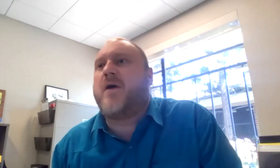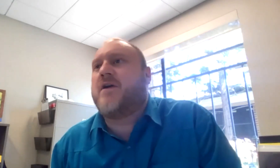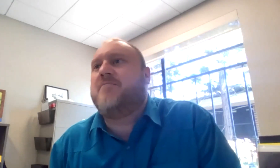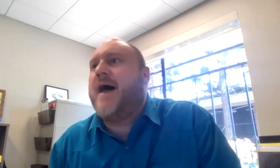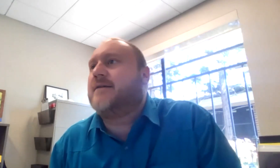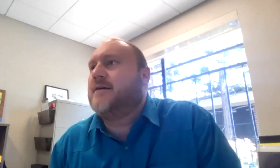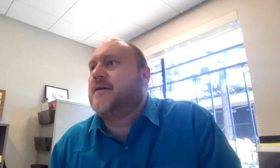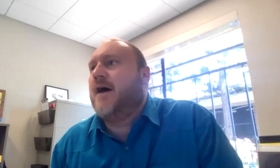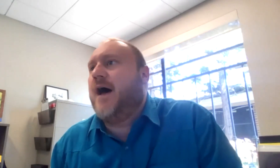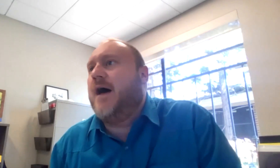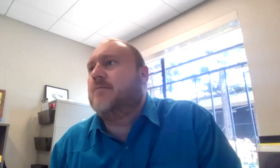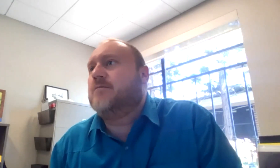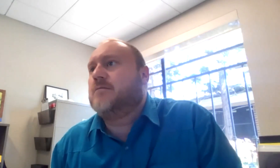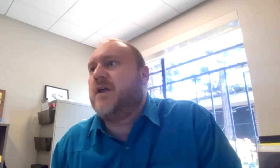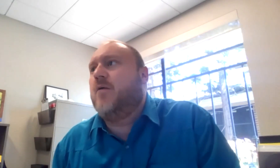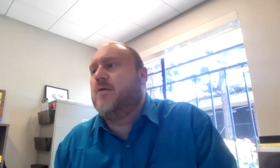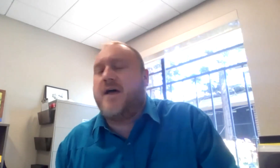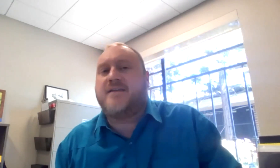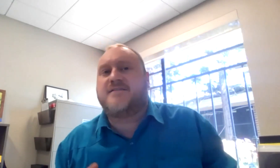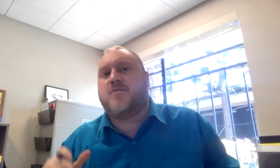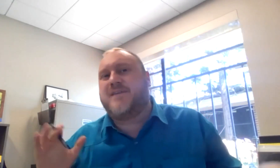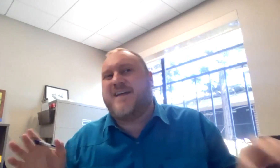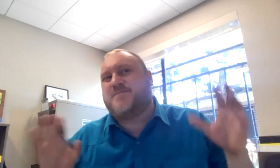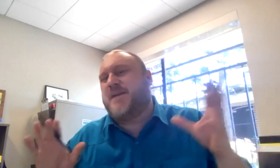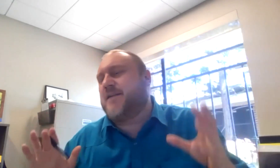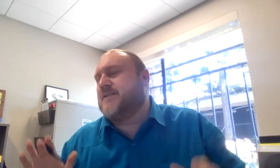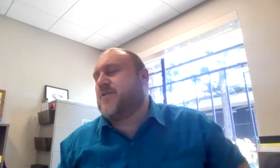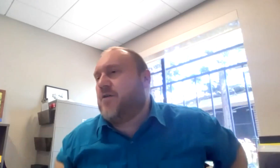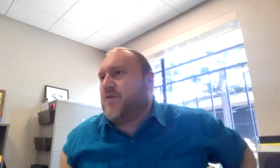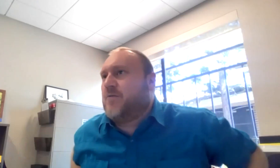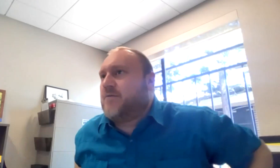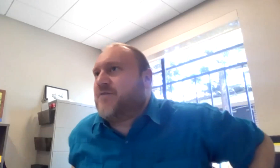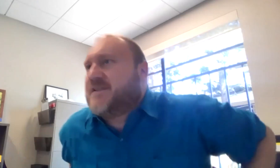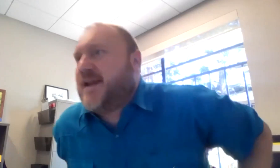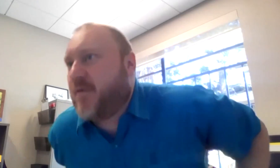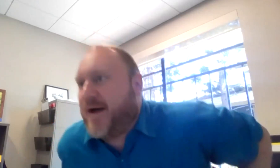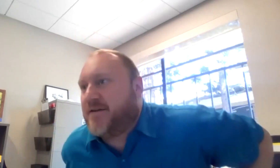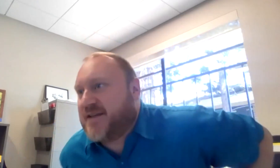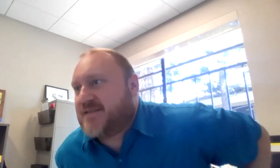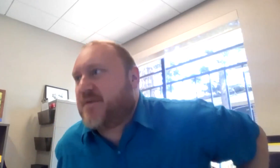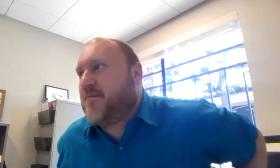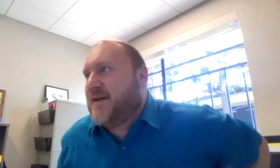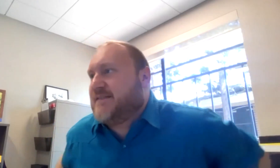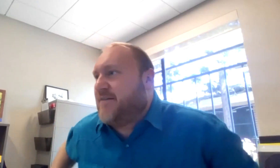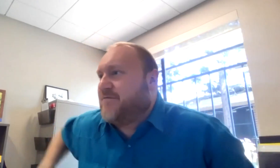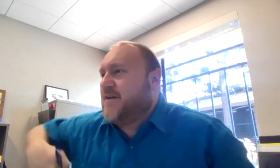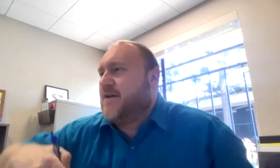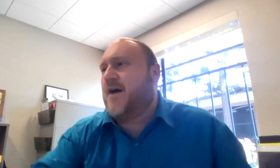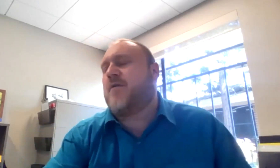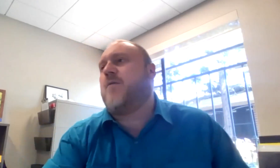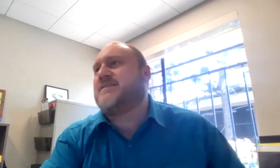say, oh, well, we already met, you know, and so that's been a little difficult. So if you're sending out reminders, that's something that my